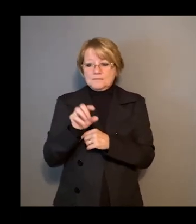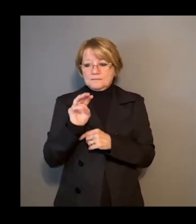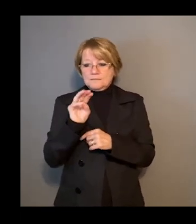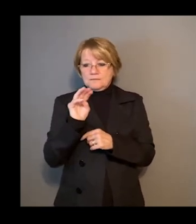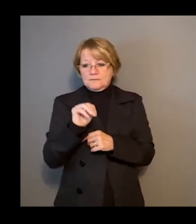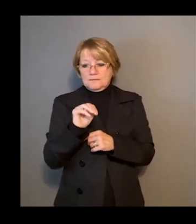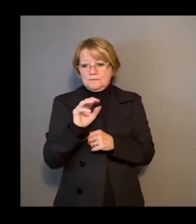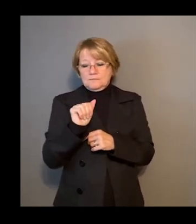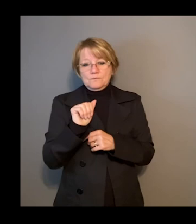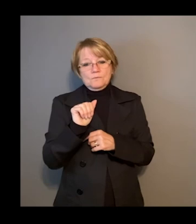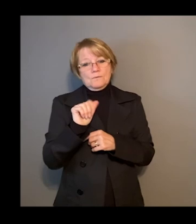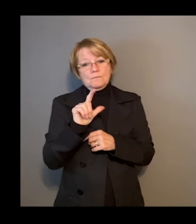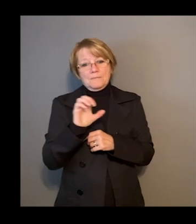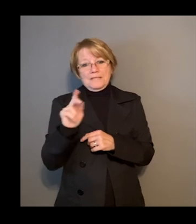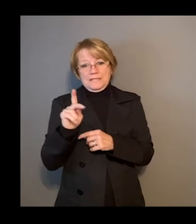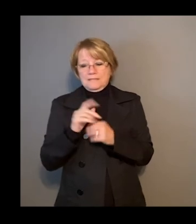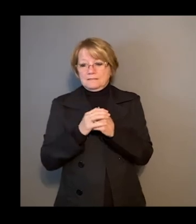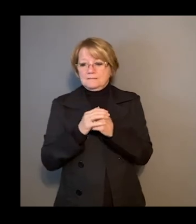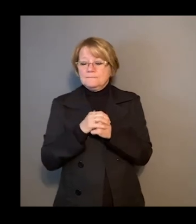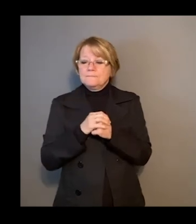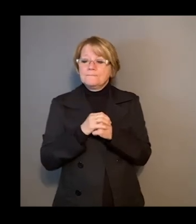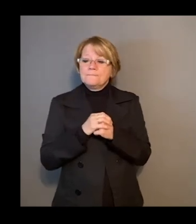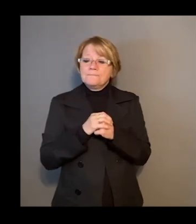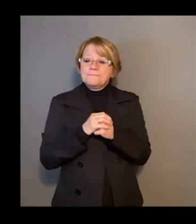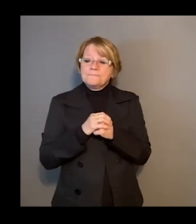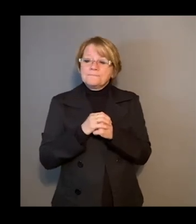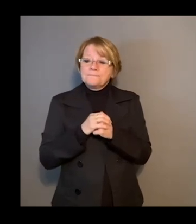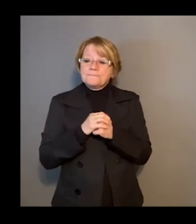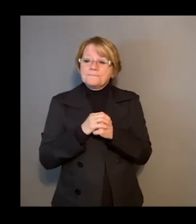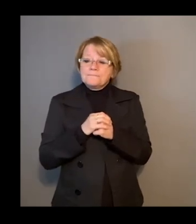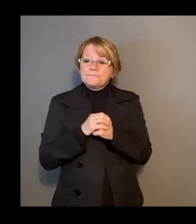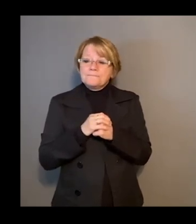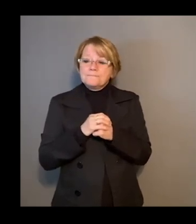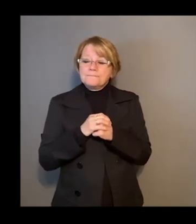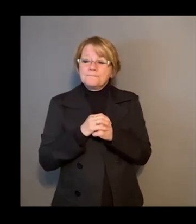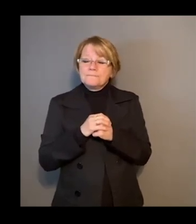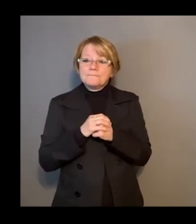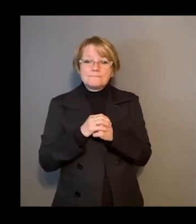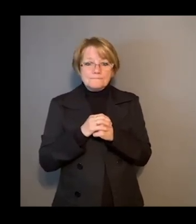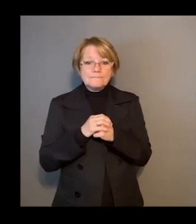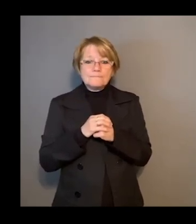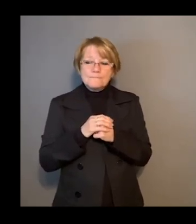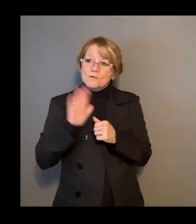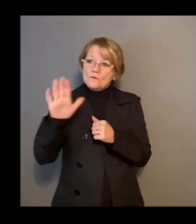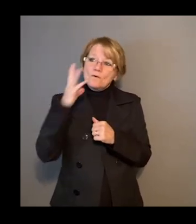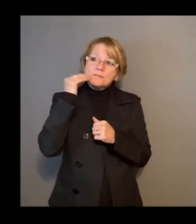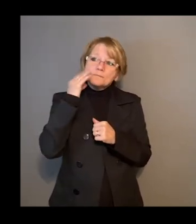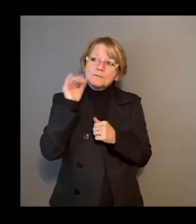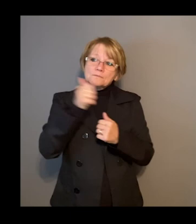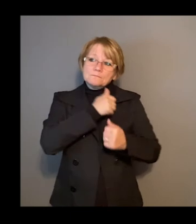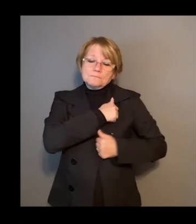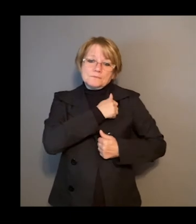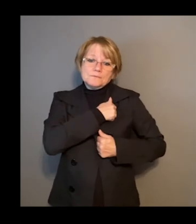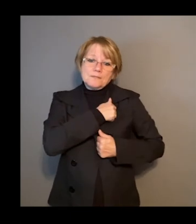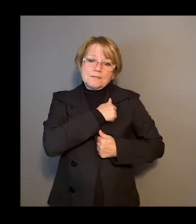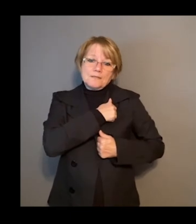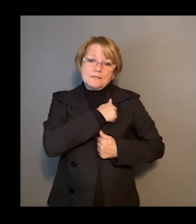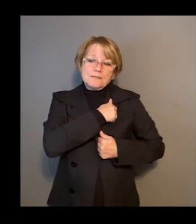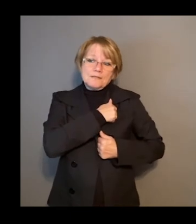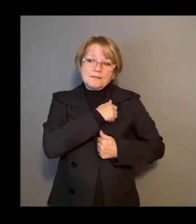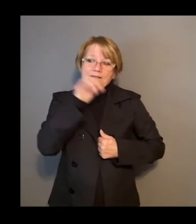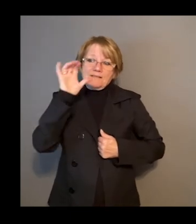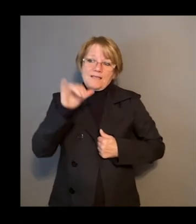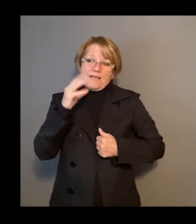it says, regarding your experience in the military, how did that compare to your process of going